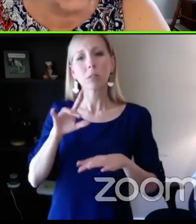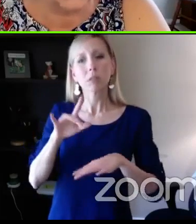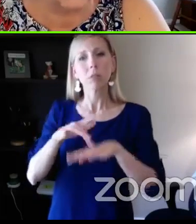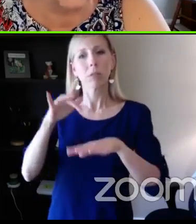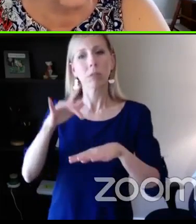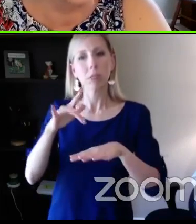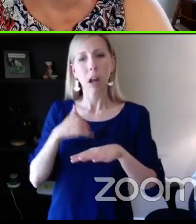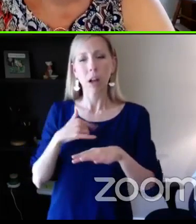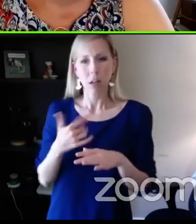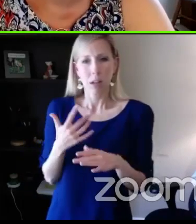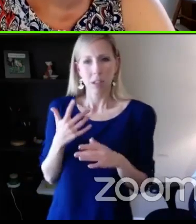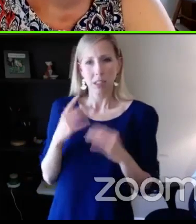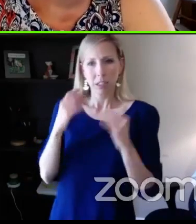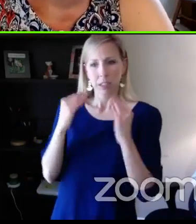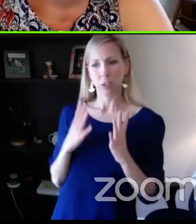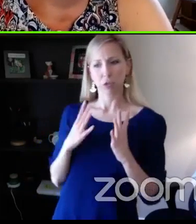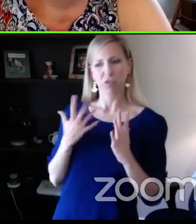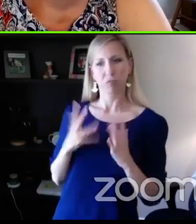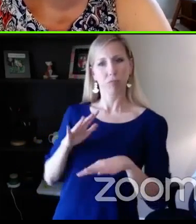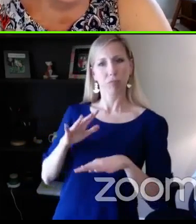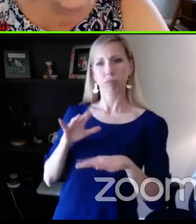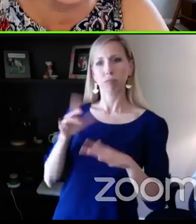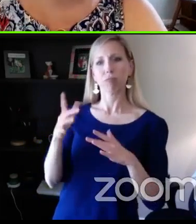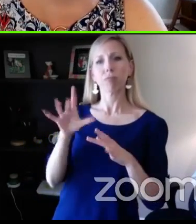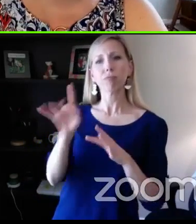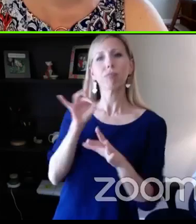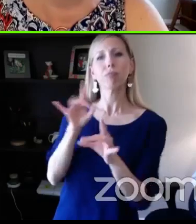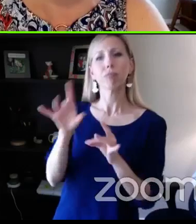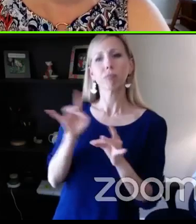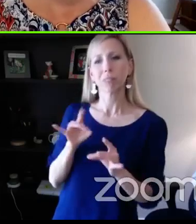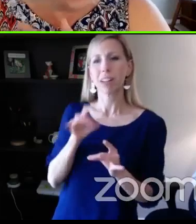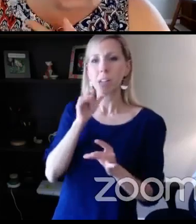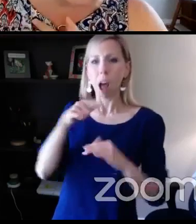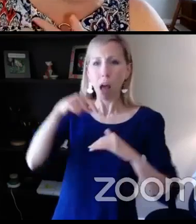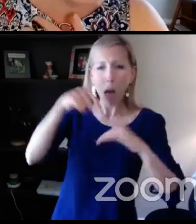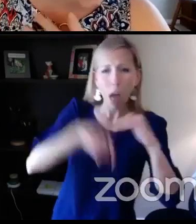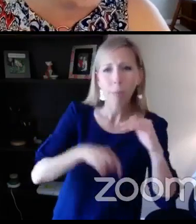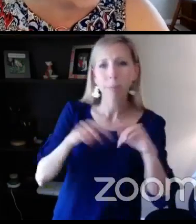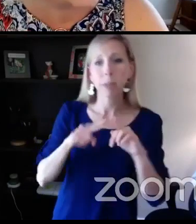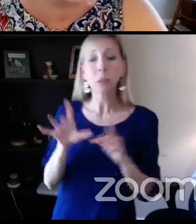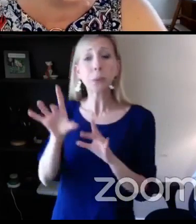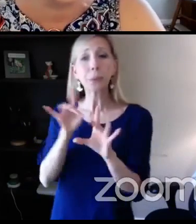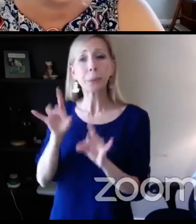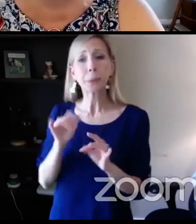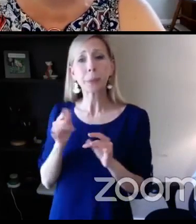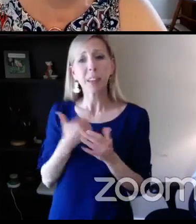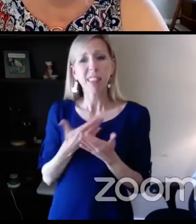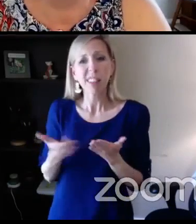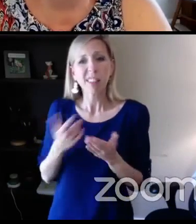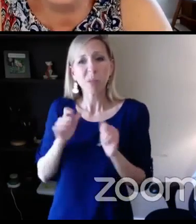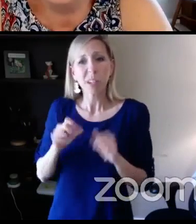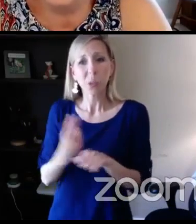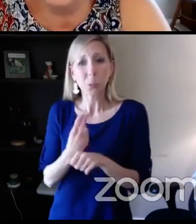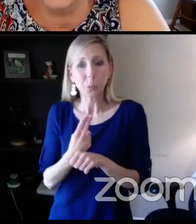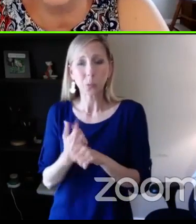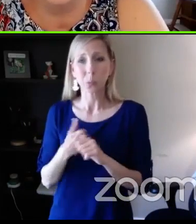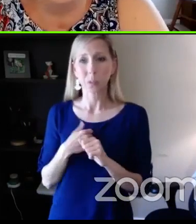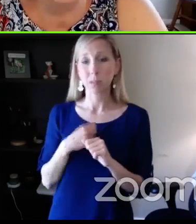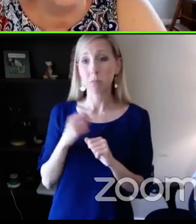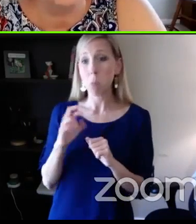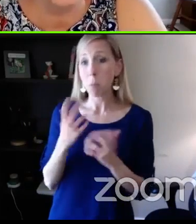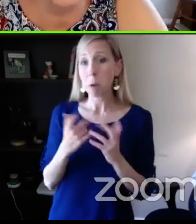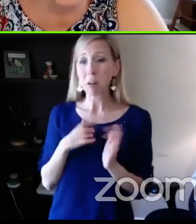teacher, my DHH teacher says, I don't know what to use to teach this. Well, maybe there's something you can find, or maybe you feel